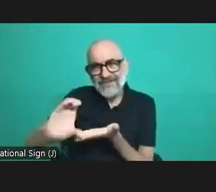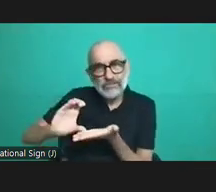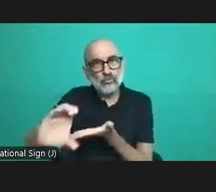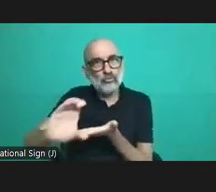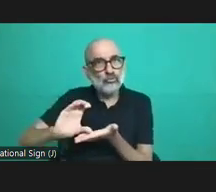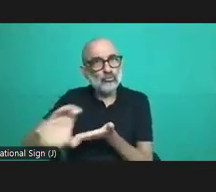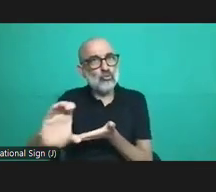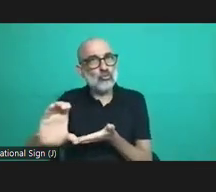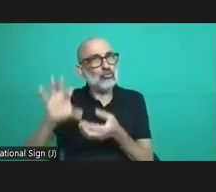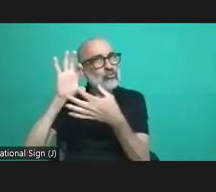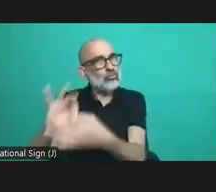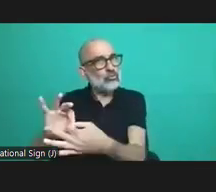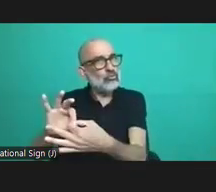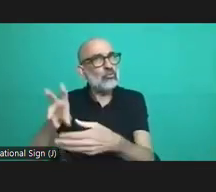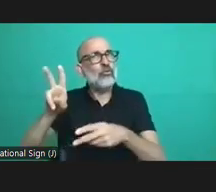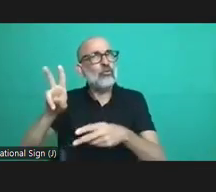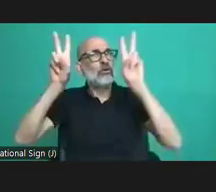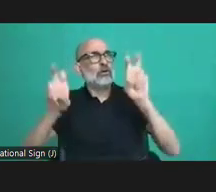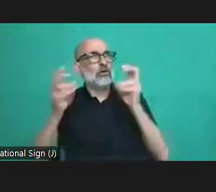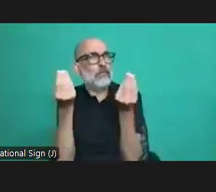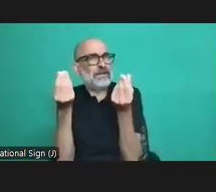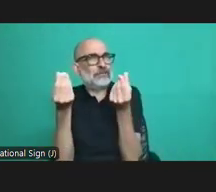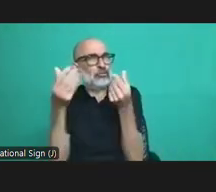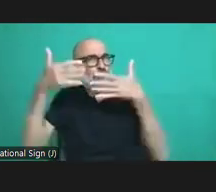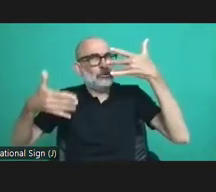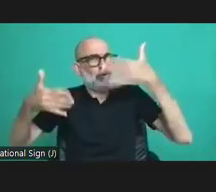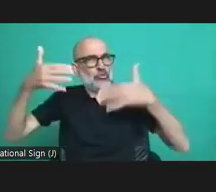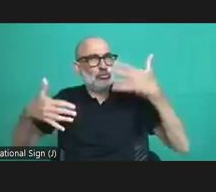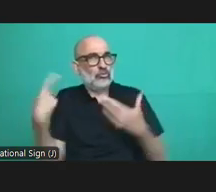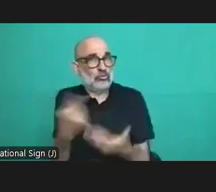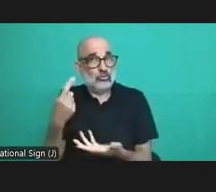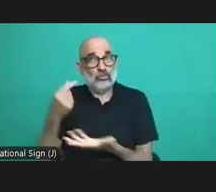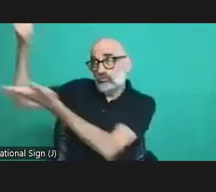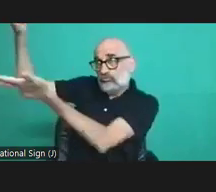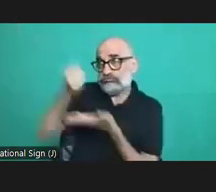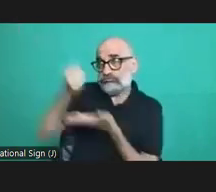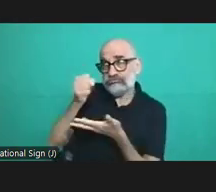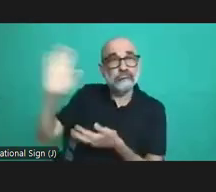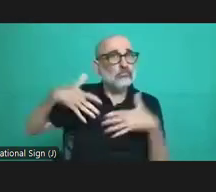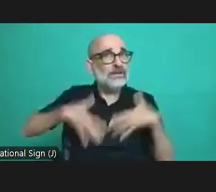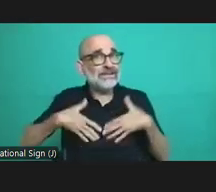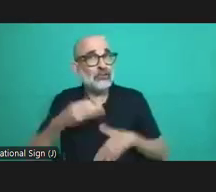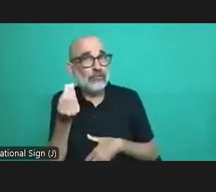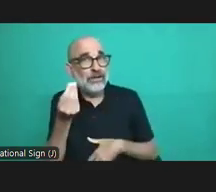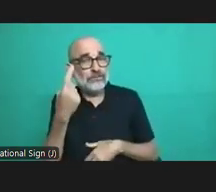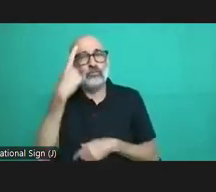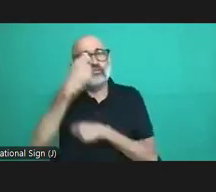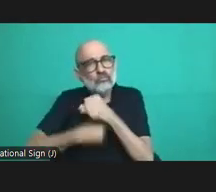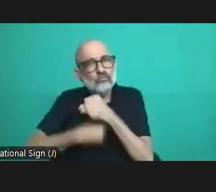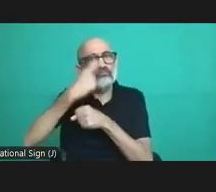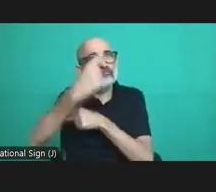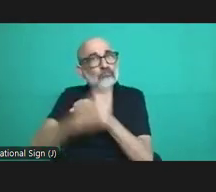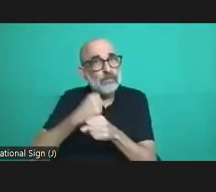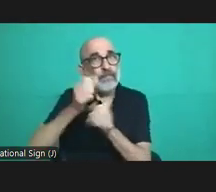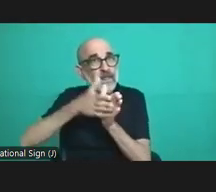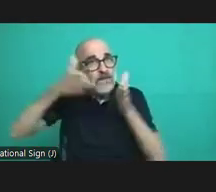basis. And this will be done through parallel to the strategic plan, which will be a